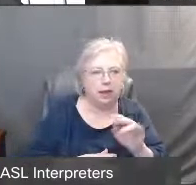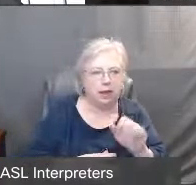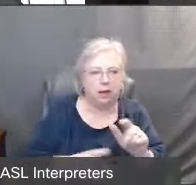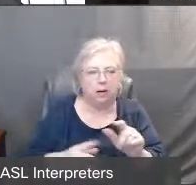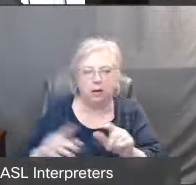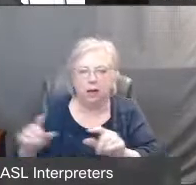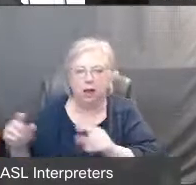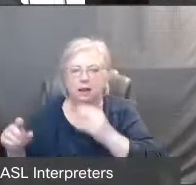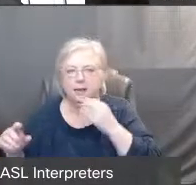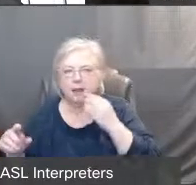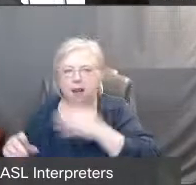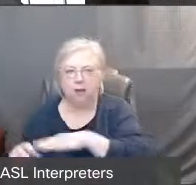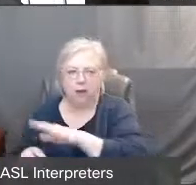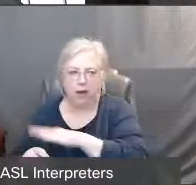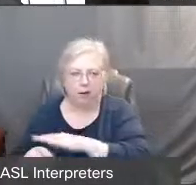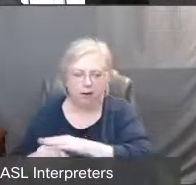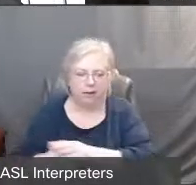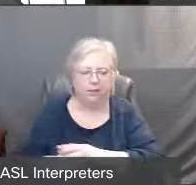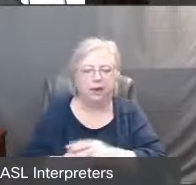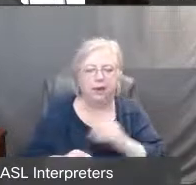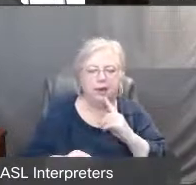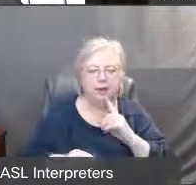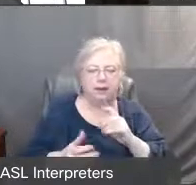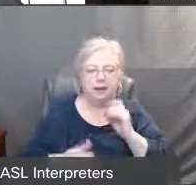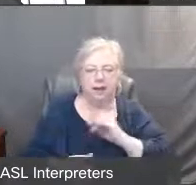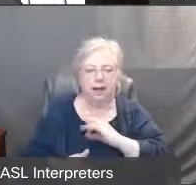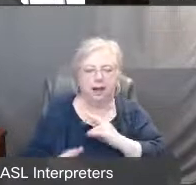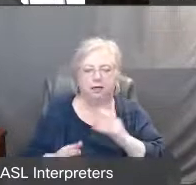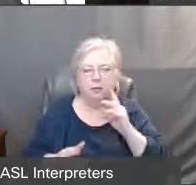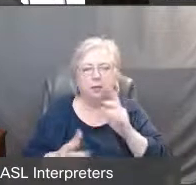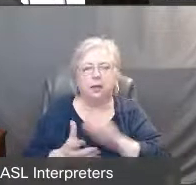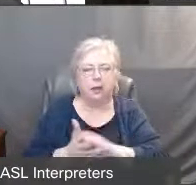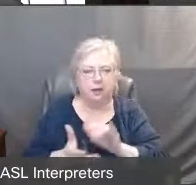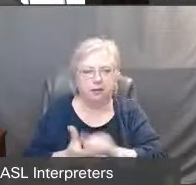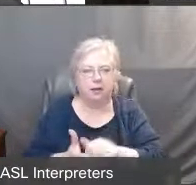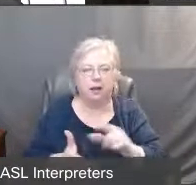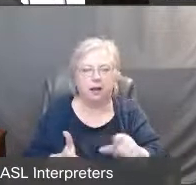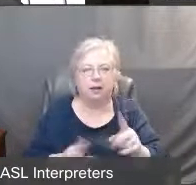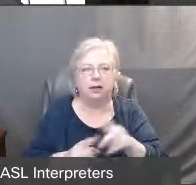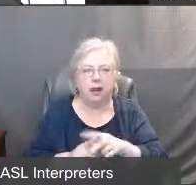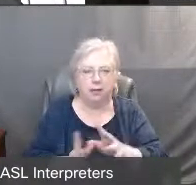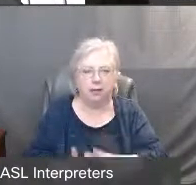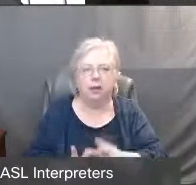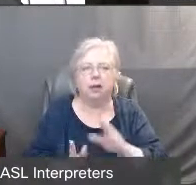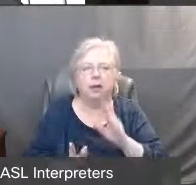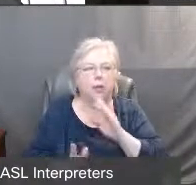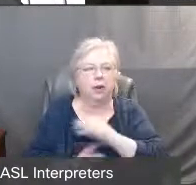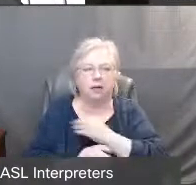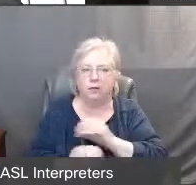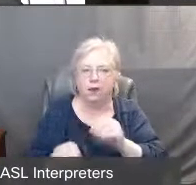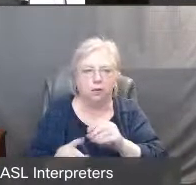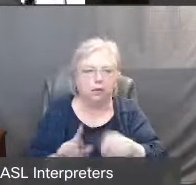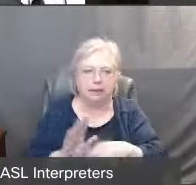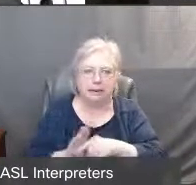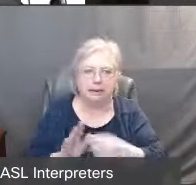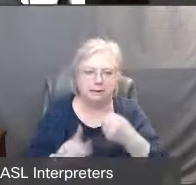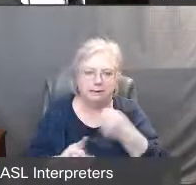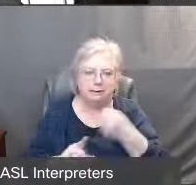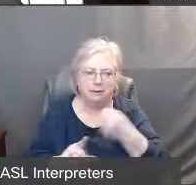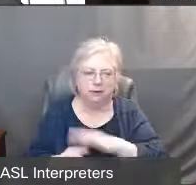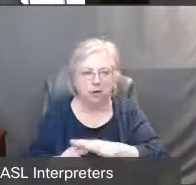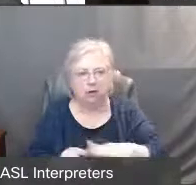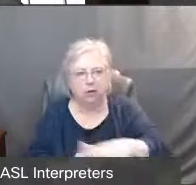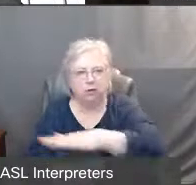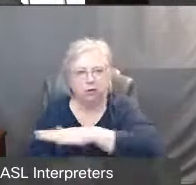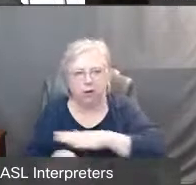east. Staff believes the requested PCD zoning to allow an animal kennel use will have no adverse impact on the surrounding properties,